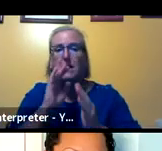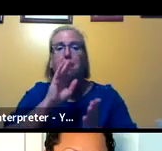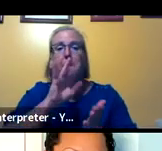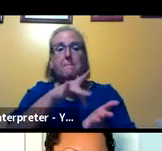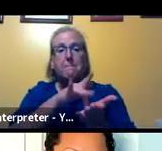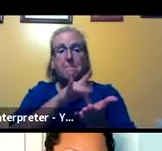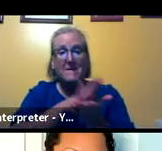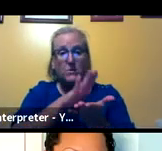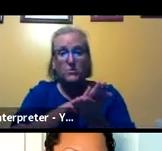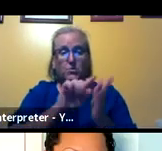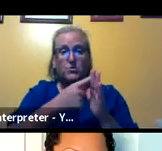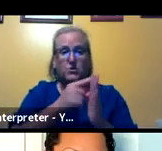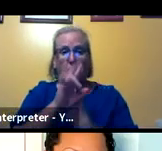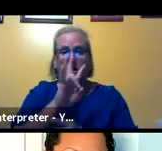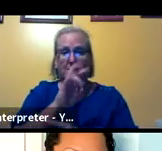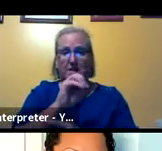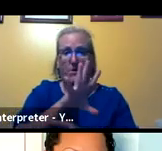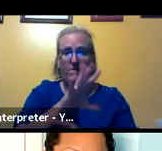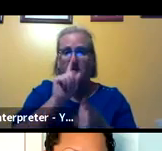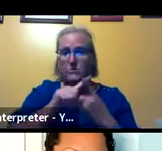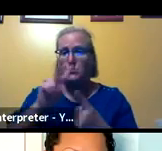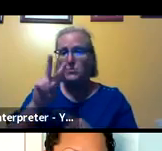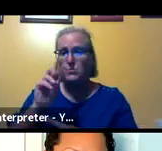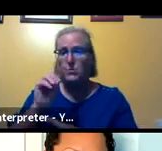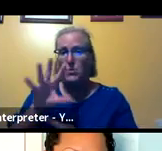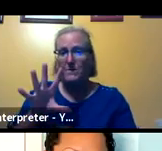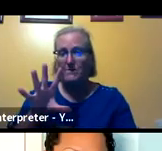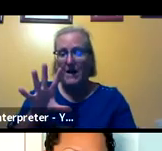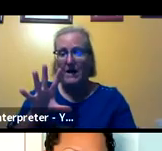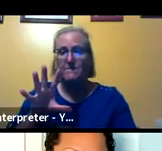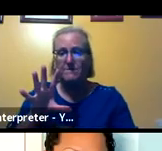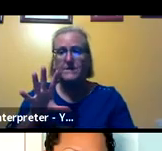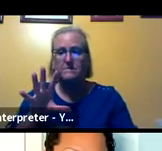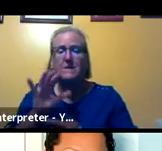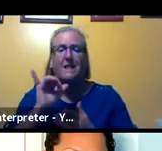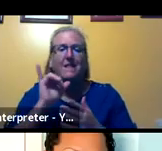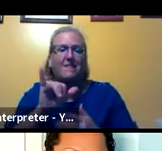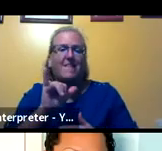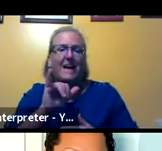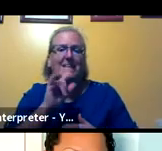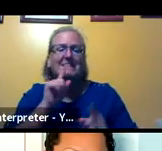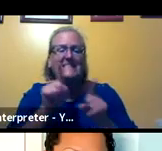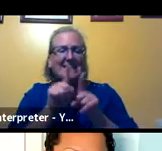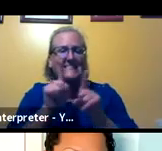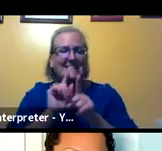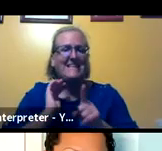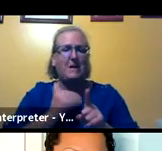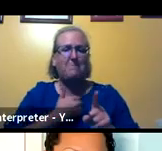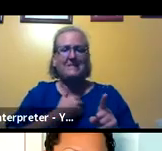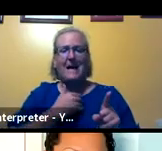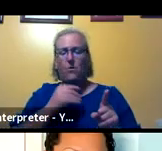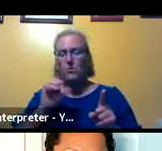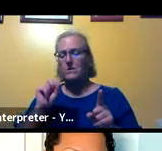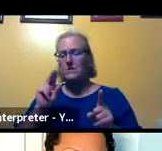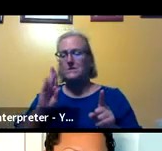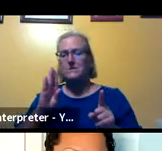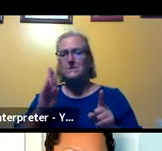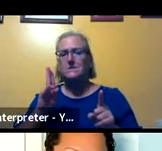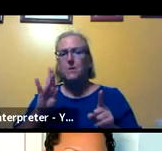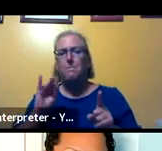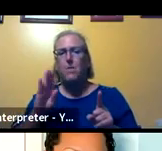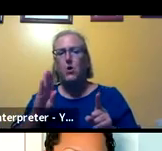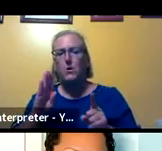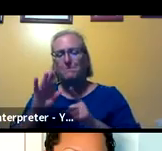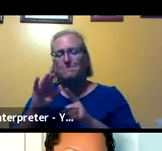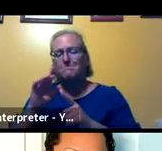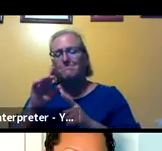students, which would be 7:05 to 2:05, which would mirror our suburban schools, and I'll get into that in just a second.